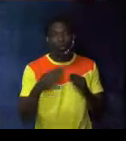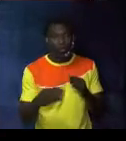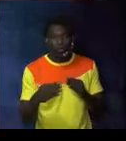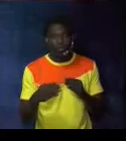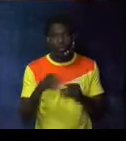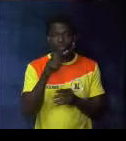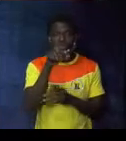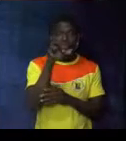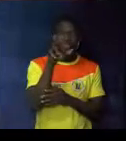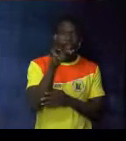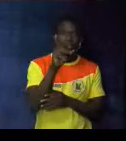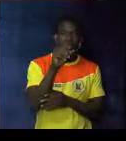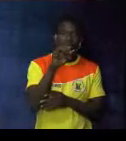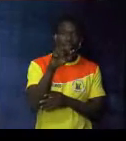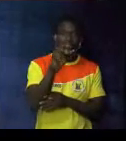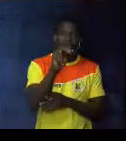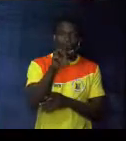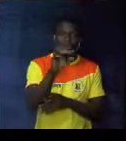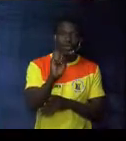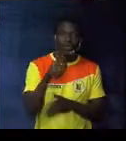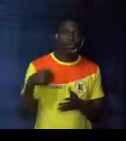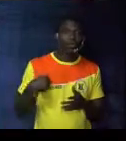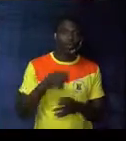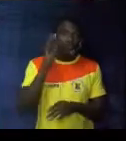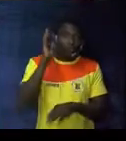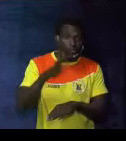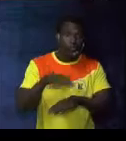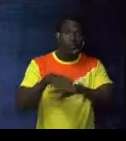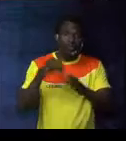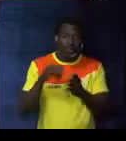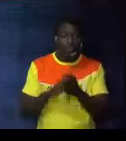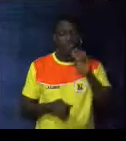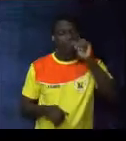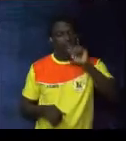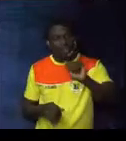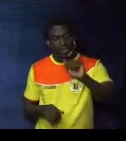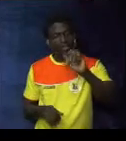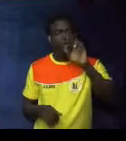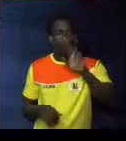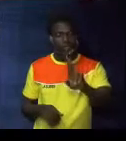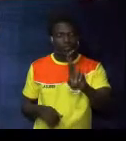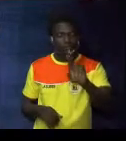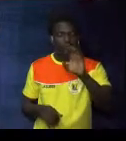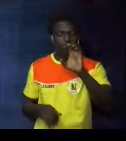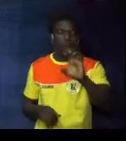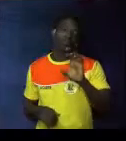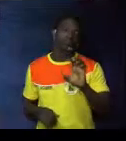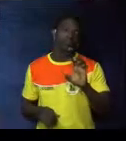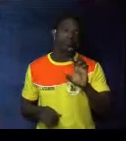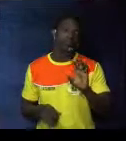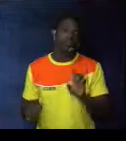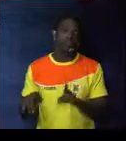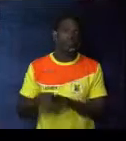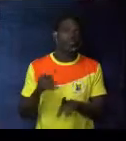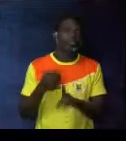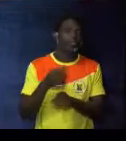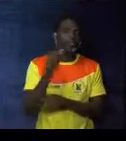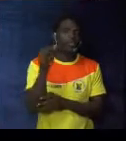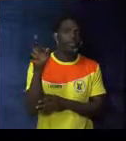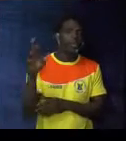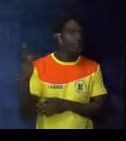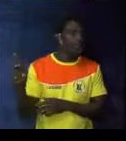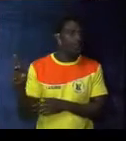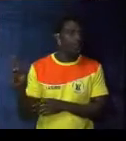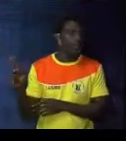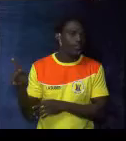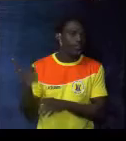not a complete circumference, we call it an arc. And this arc is spelled ARC. It is different from